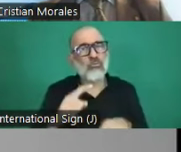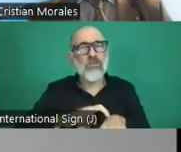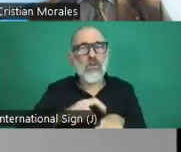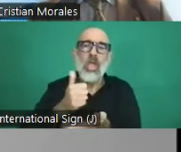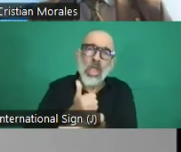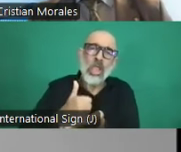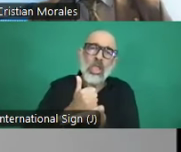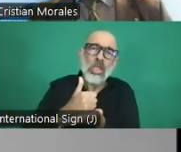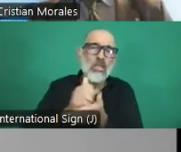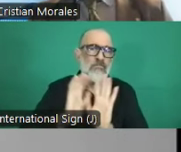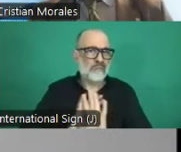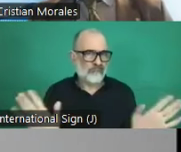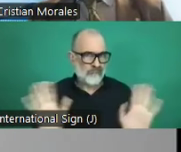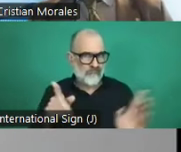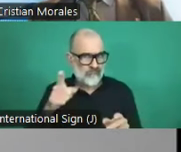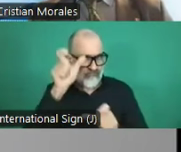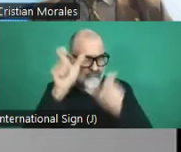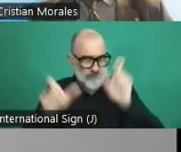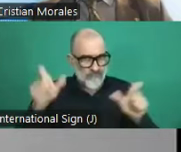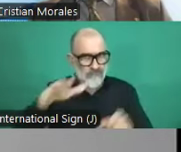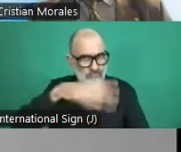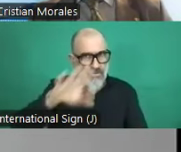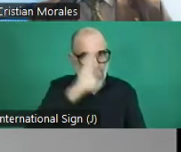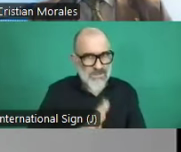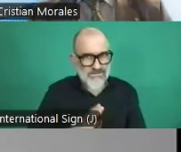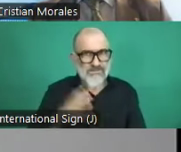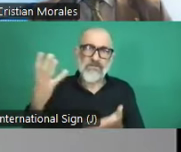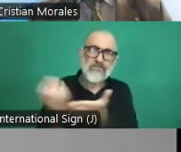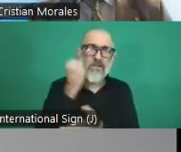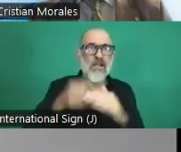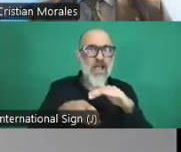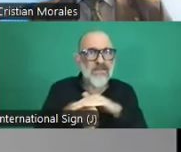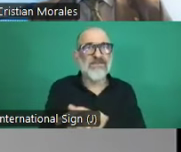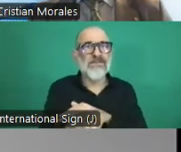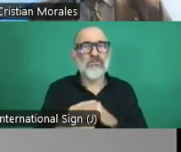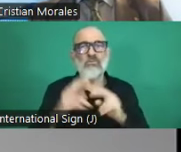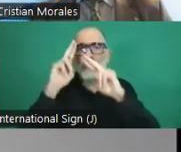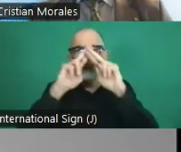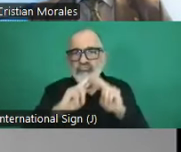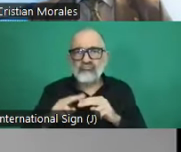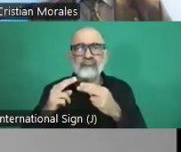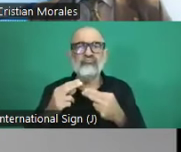diagnosis and treatment in essential areas such as cancer,